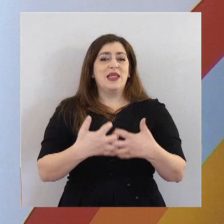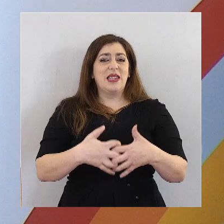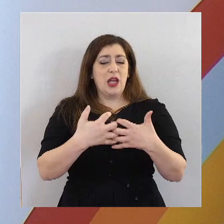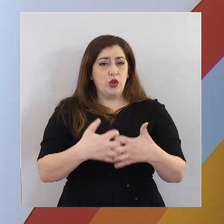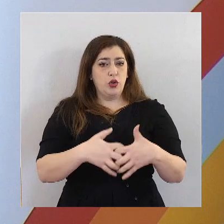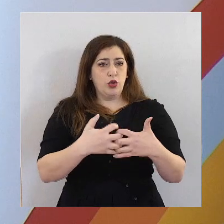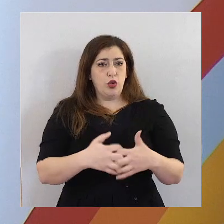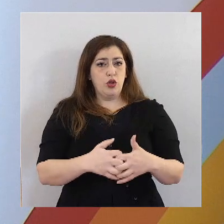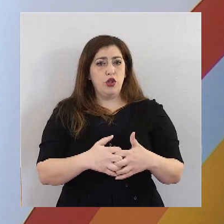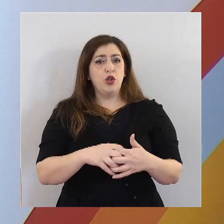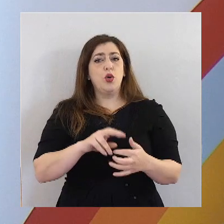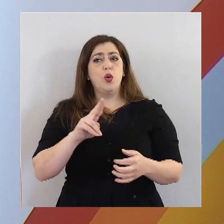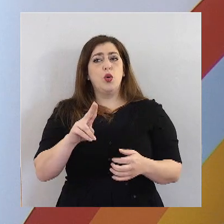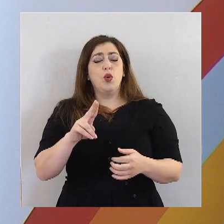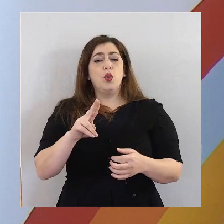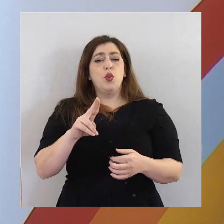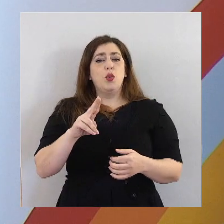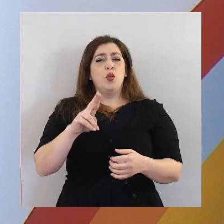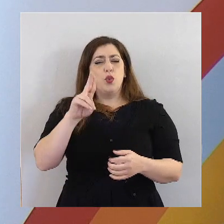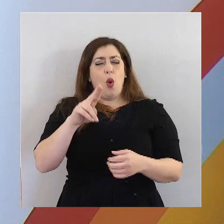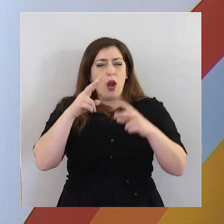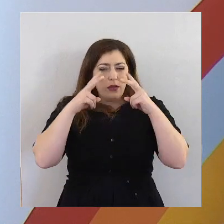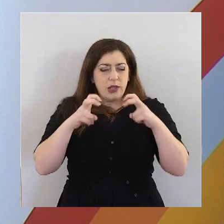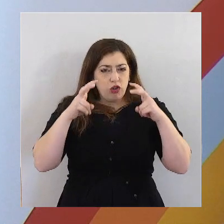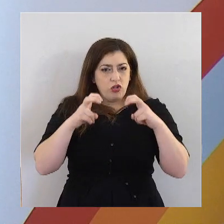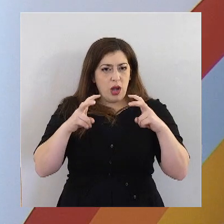overview of the research in this field,